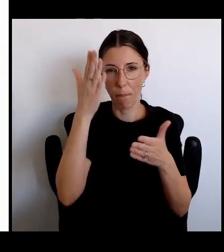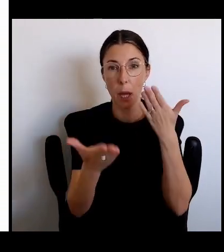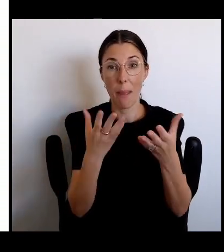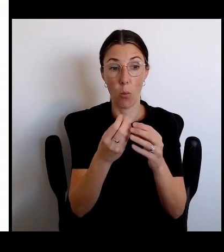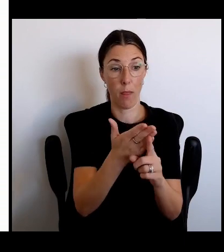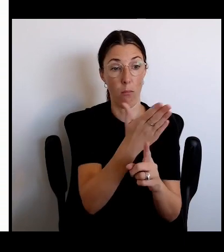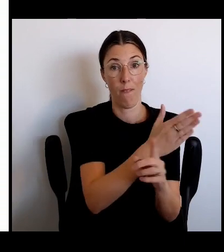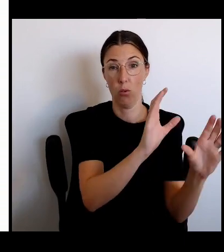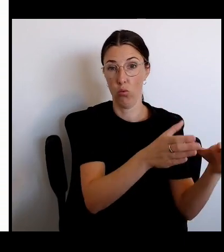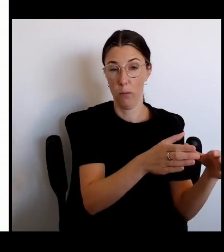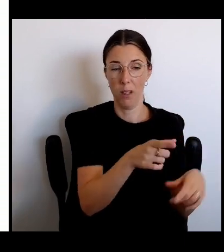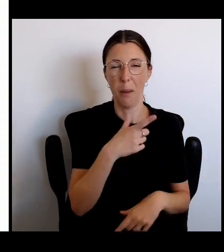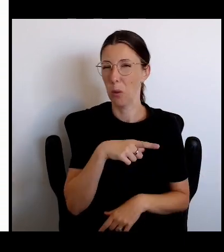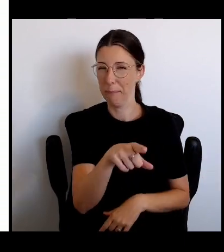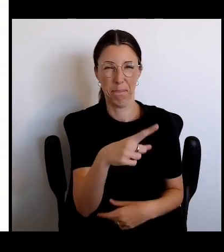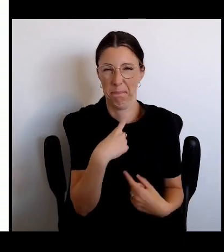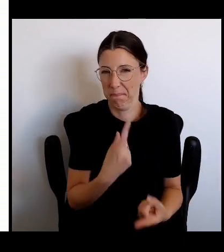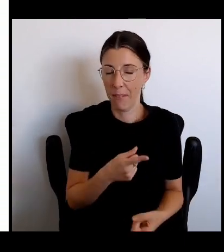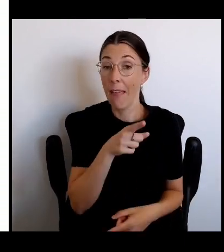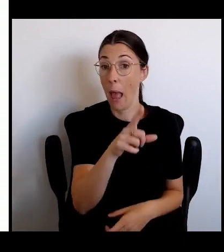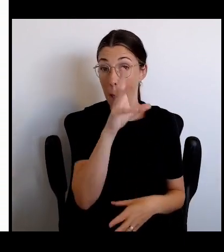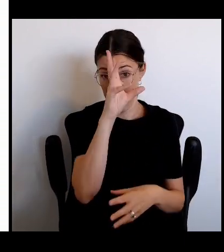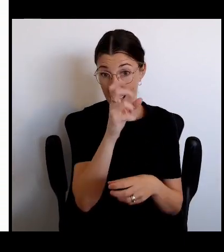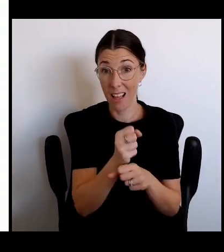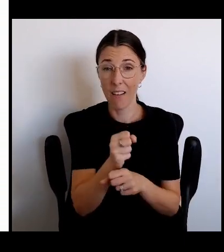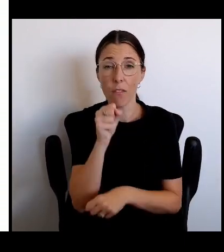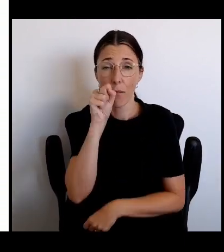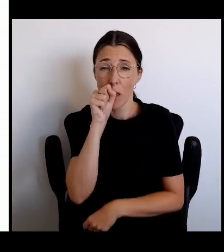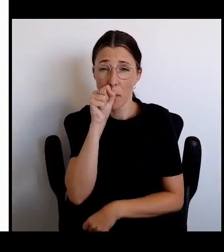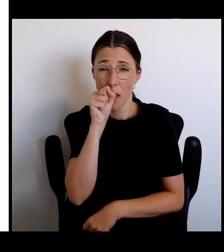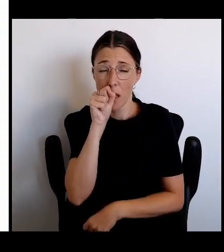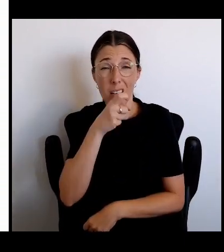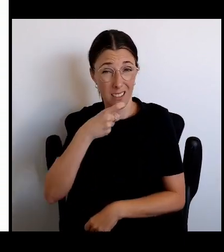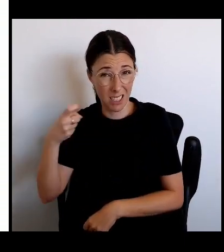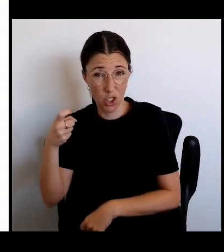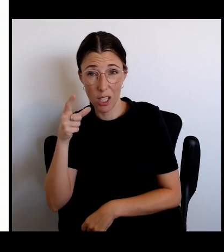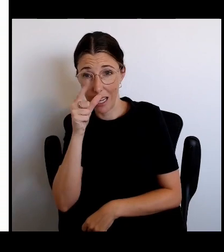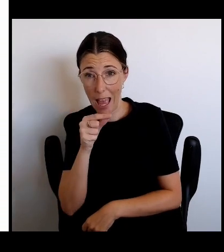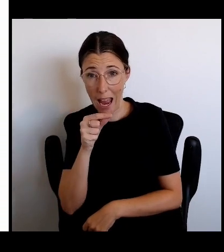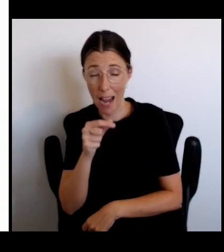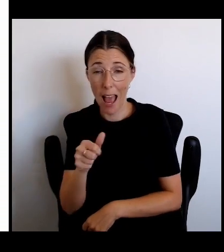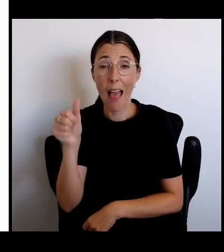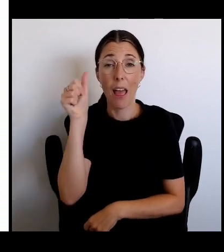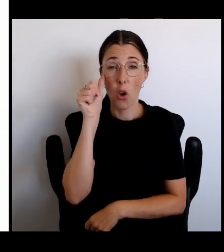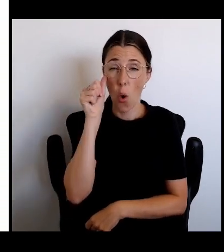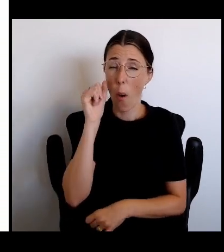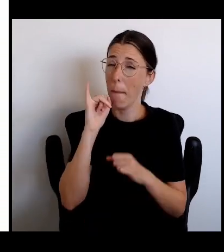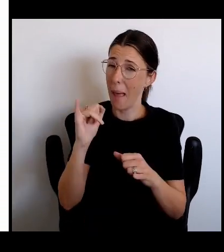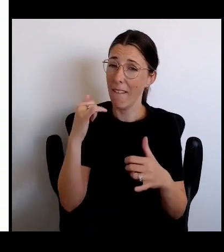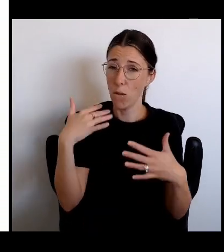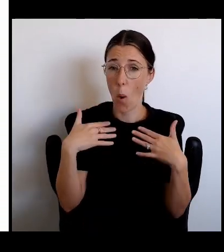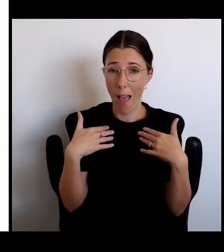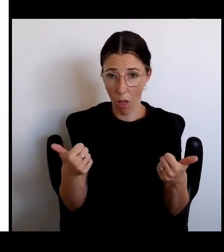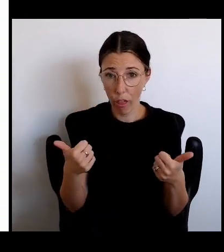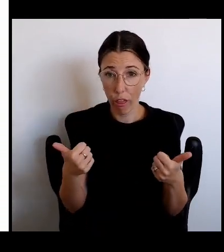as much. They do believe that vaping is addictive. They do know that it's bad for your health, but that's a very superficial attitude or